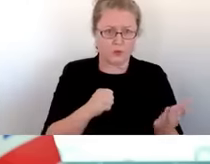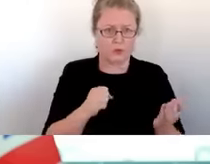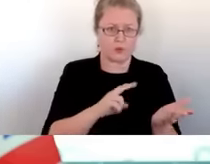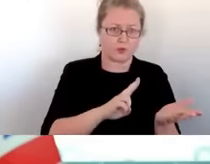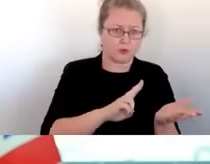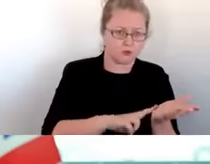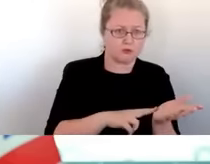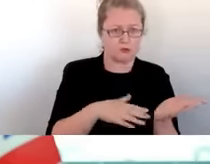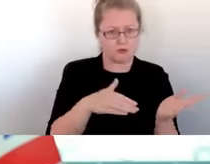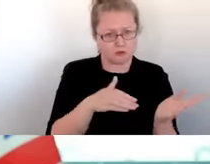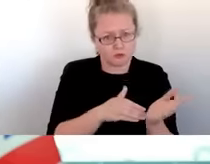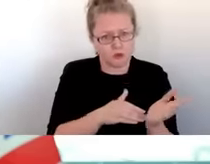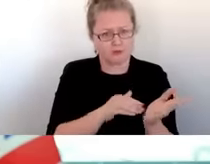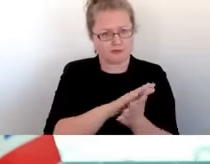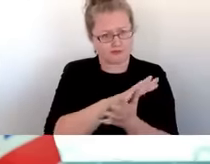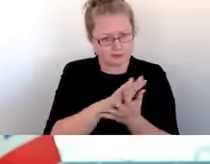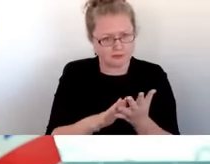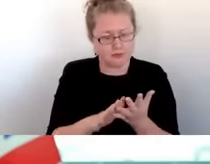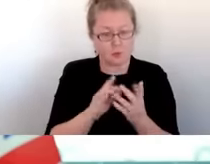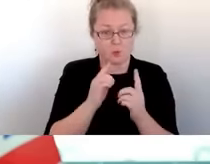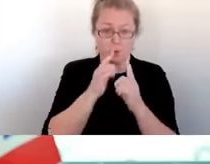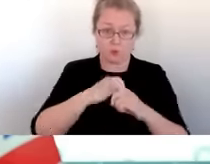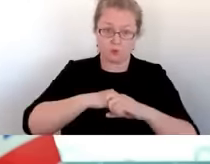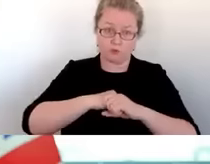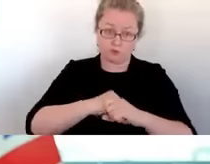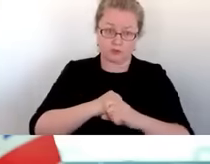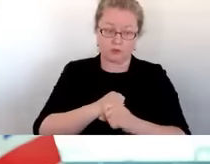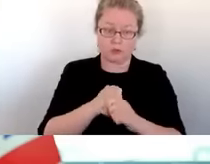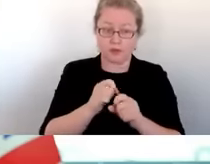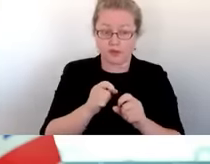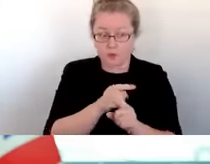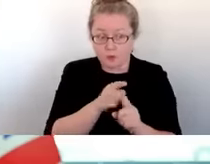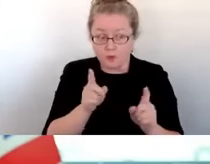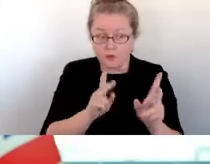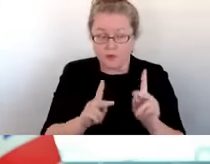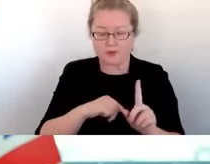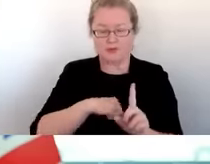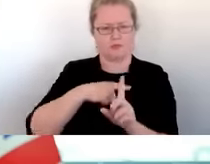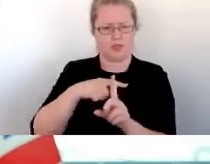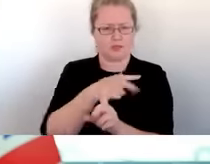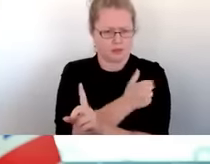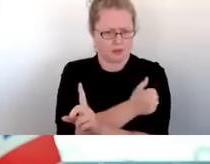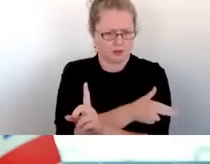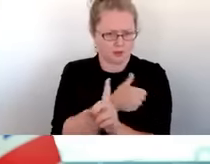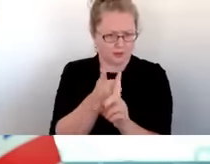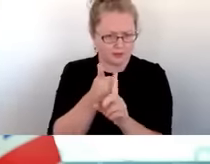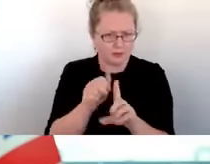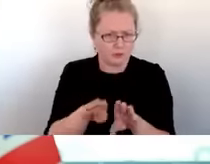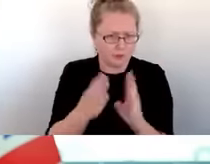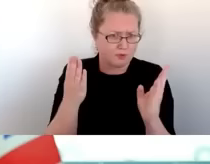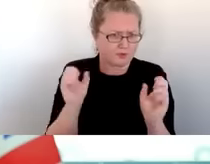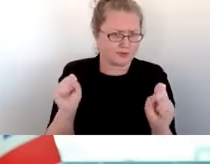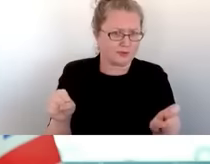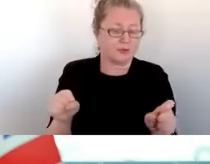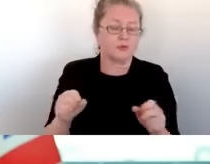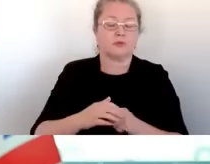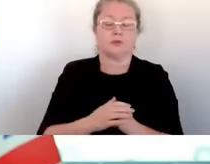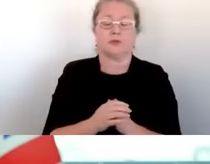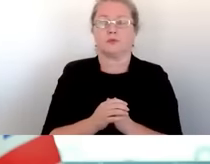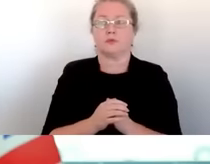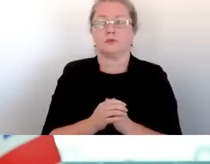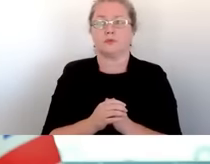them, we need to protect our patients in our institutions and our programs. So healthcare workers are a really important group.